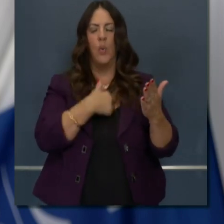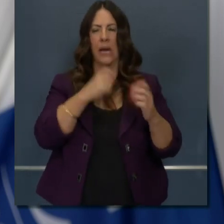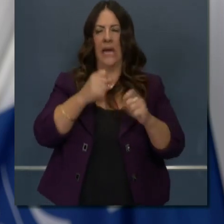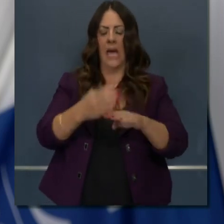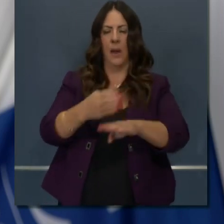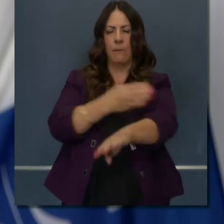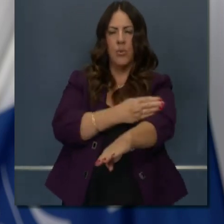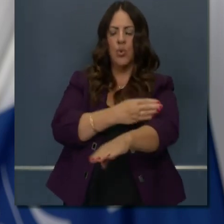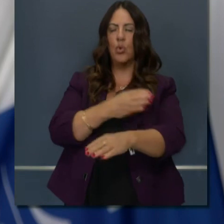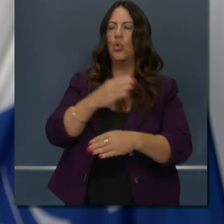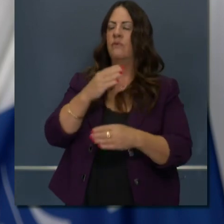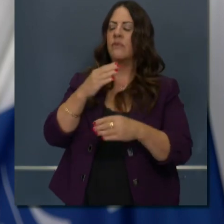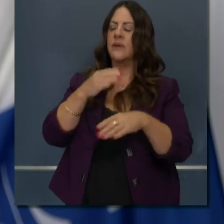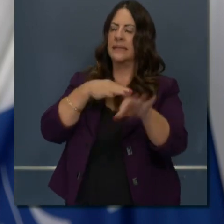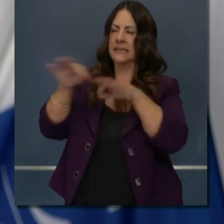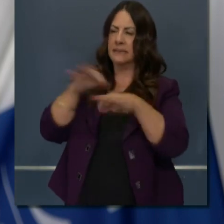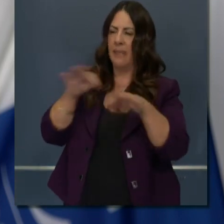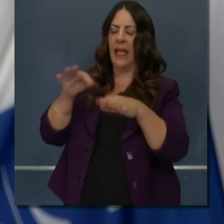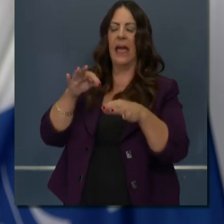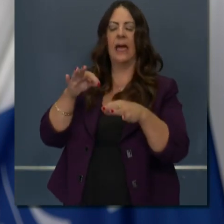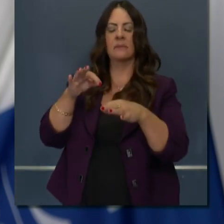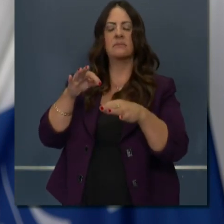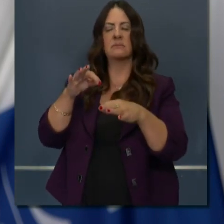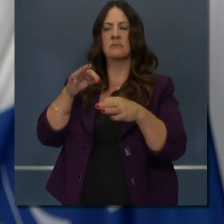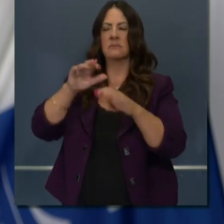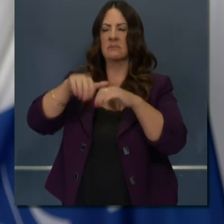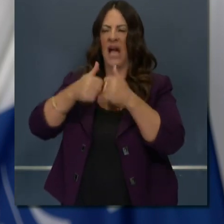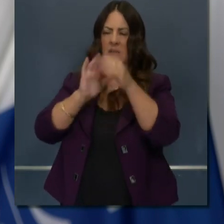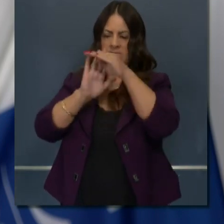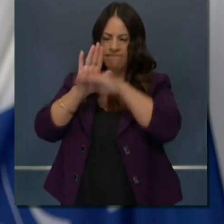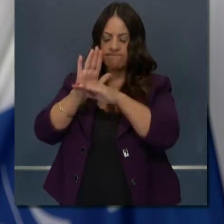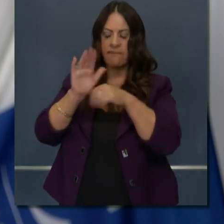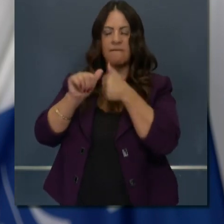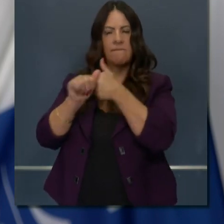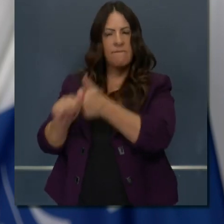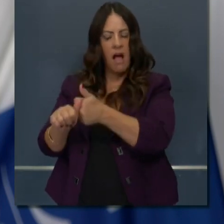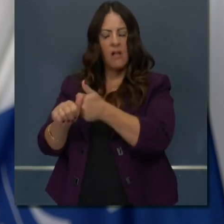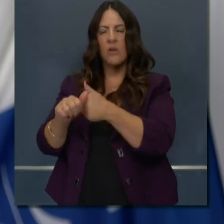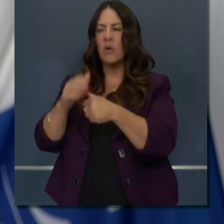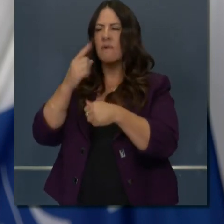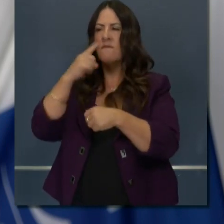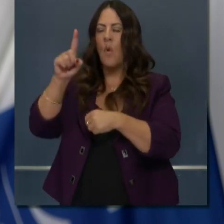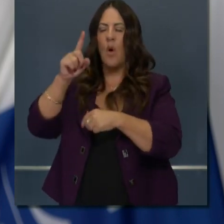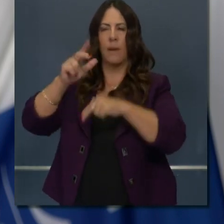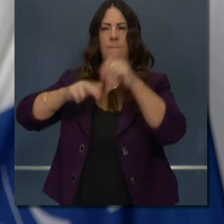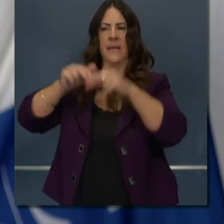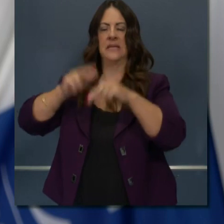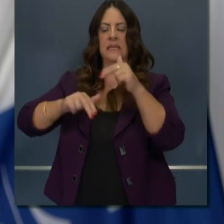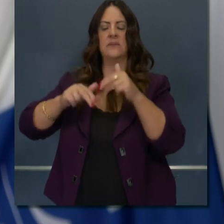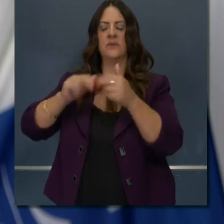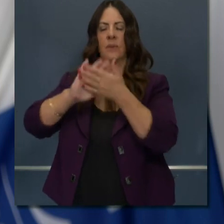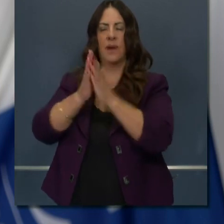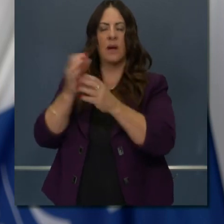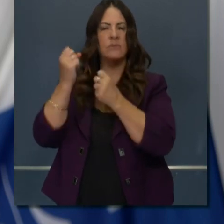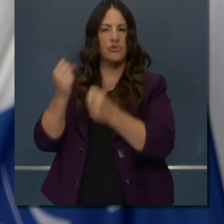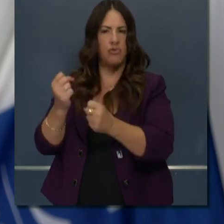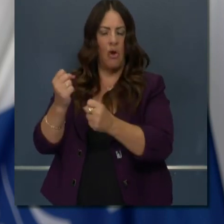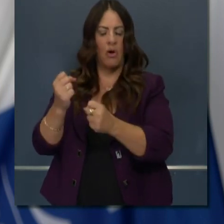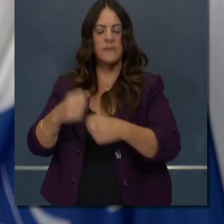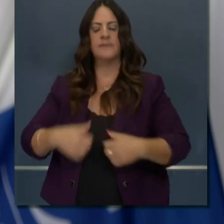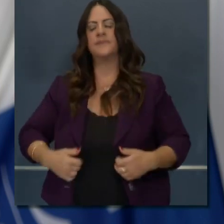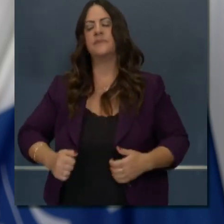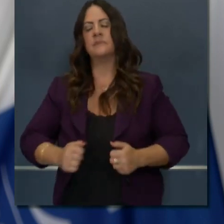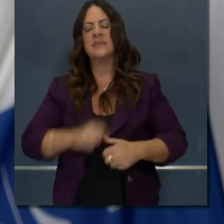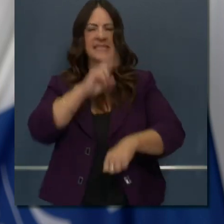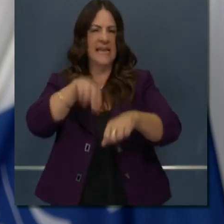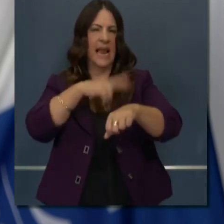And it takes time, and unfortunately it takes natural examples for